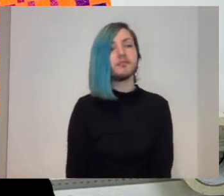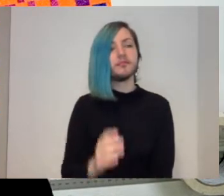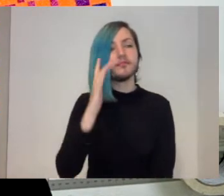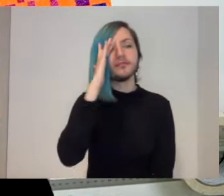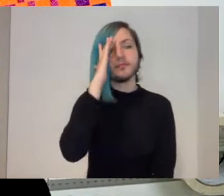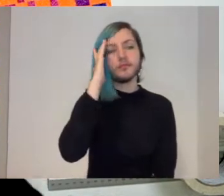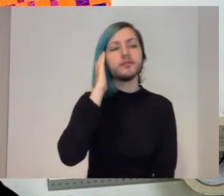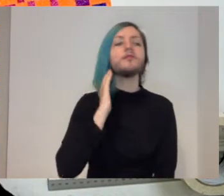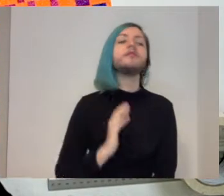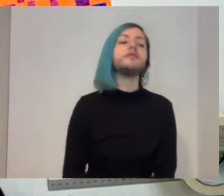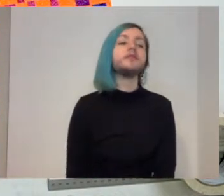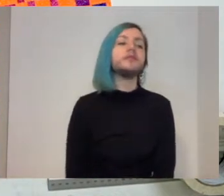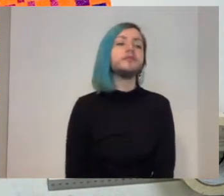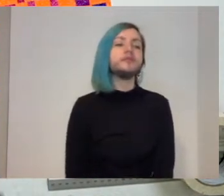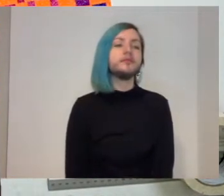And then